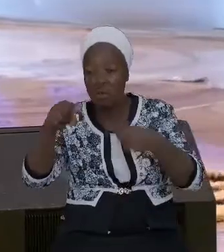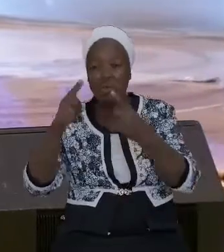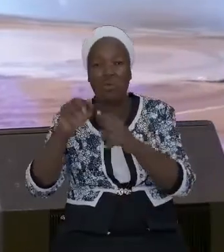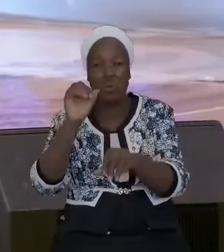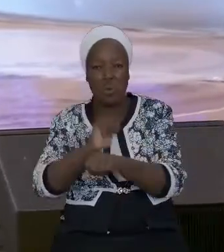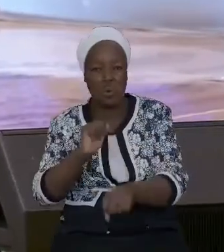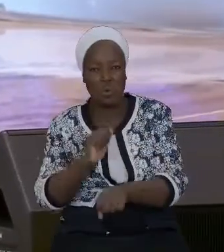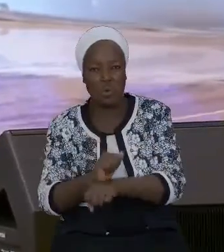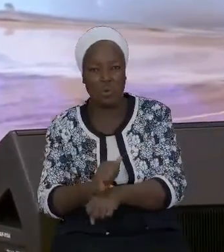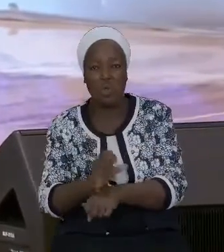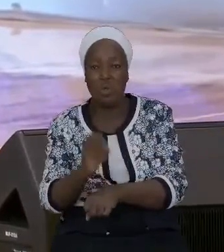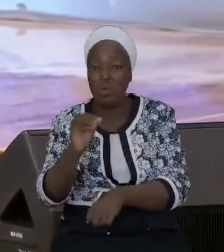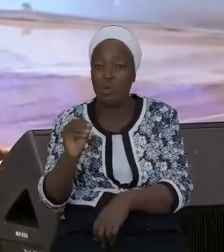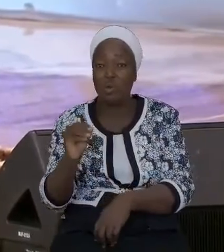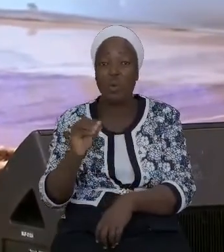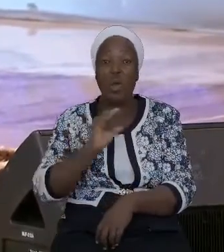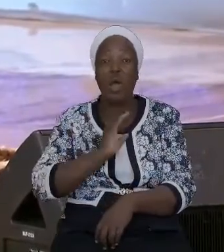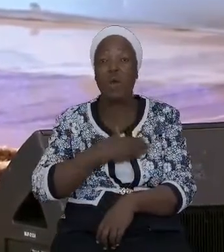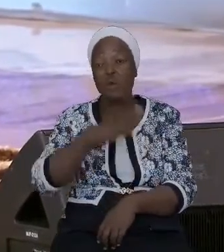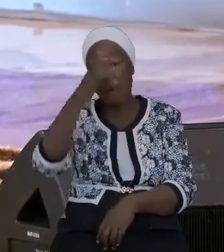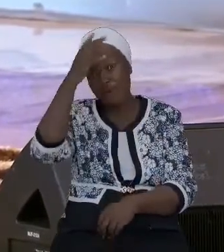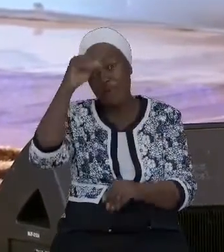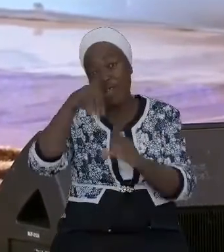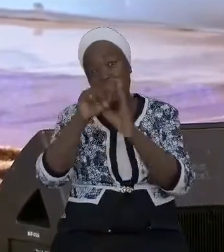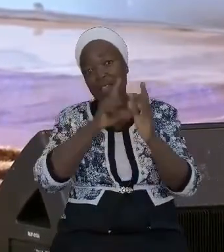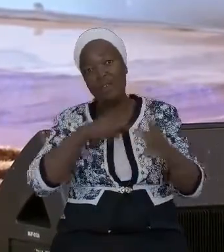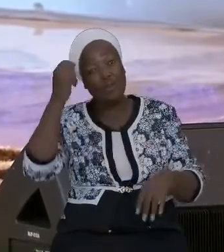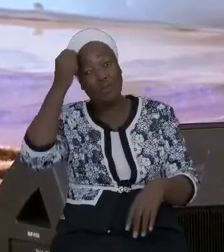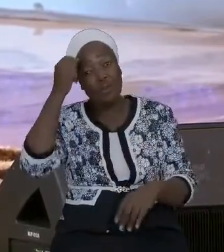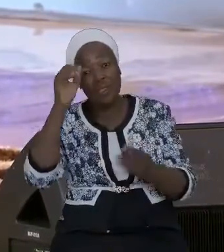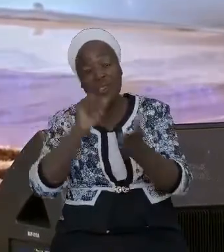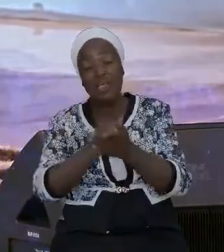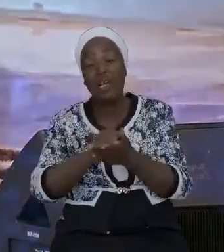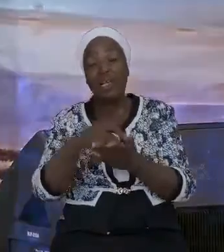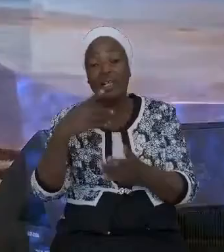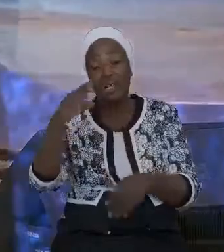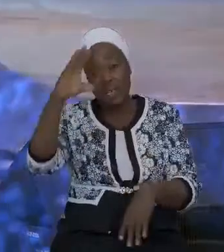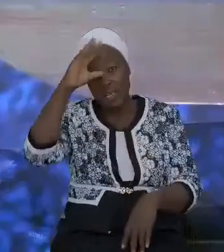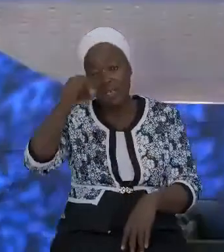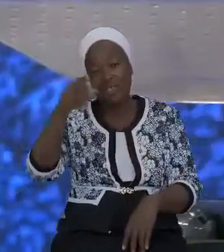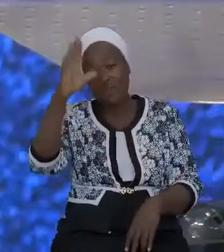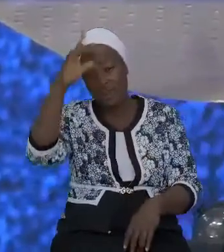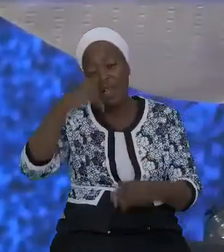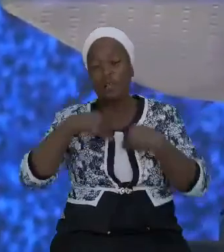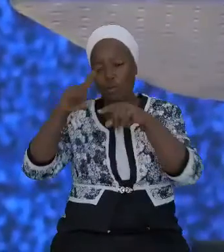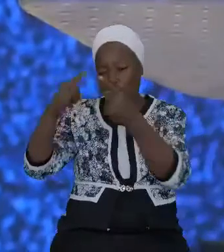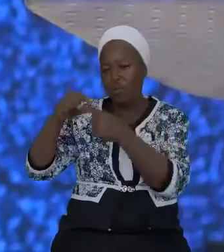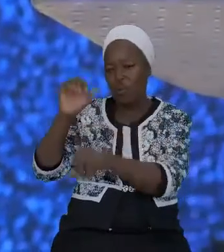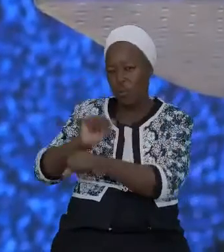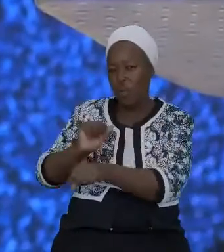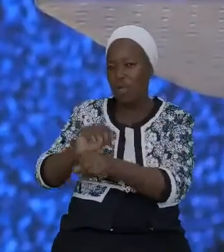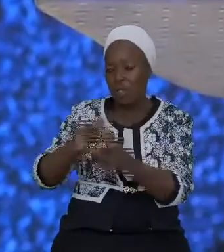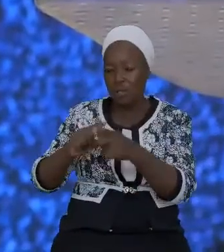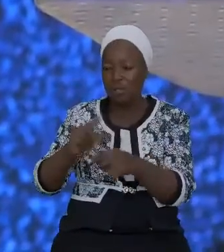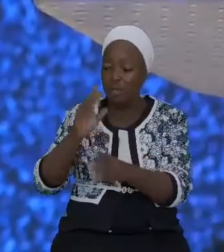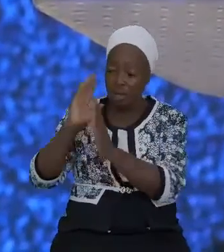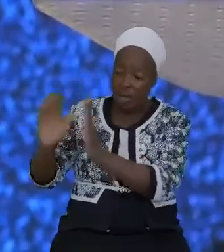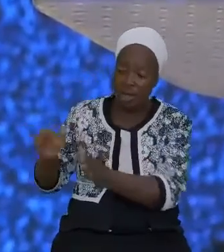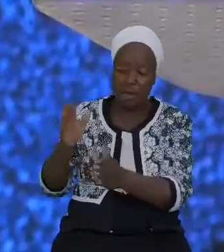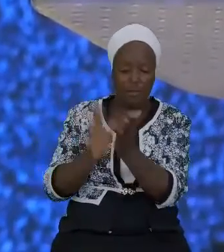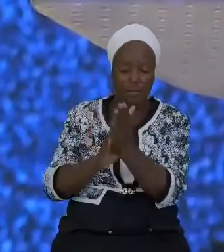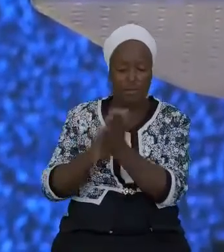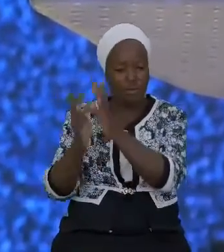So I thought my father had gone to work, and so I left school and I came